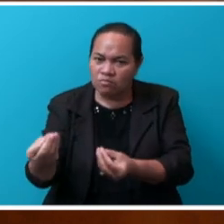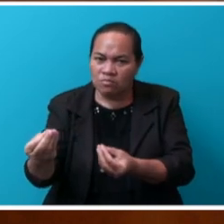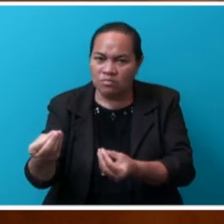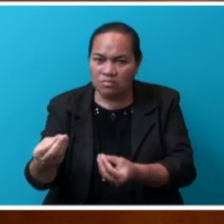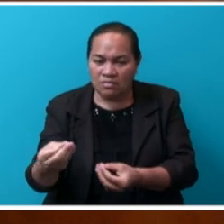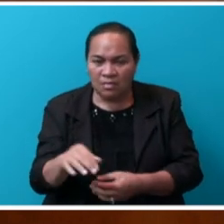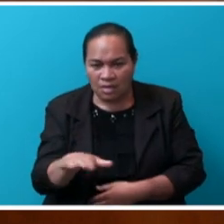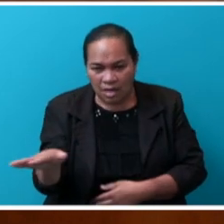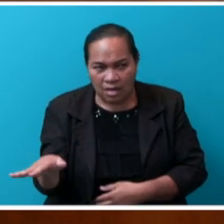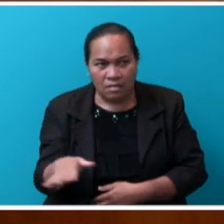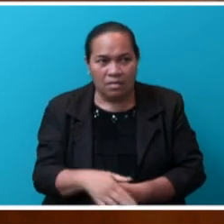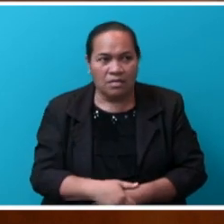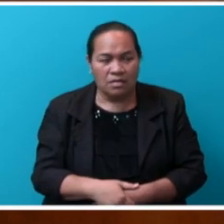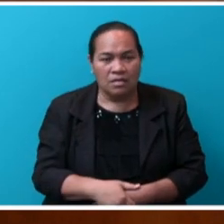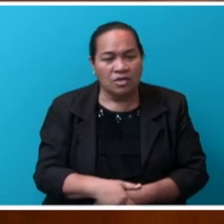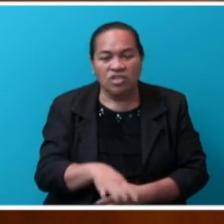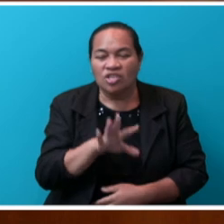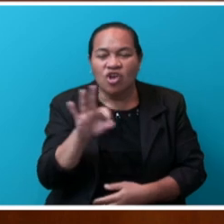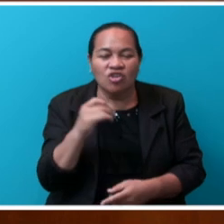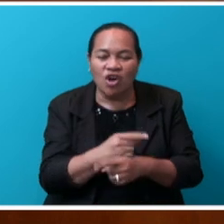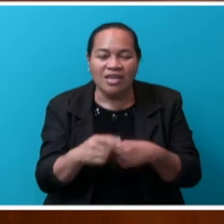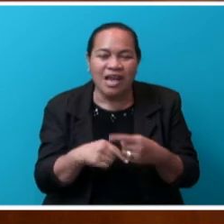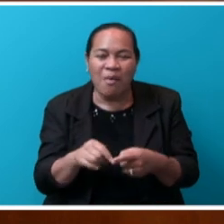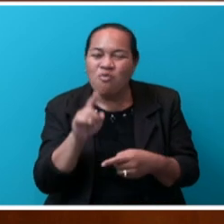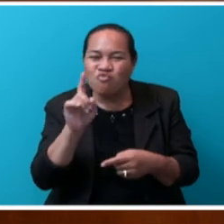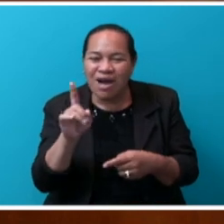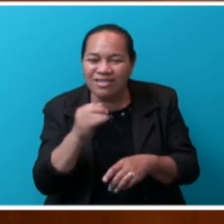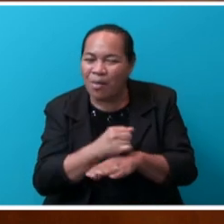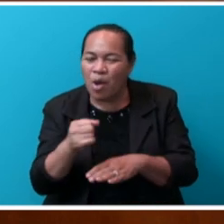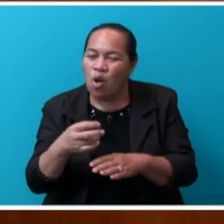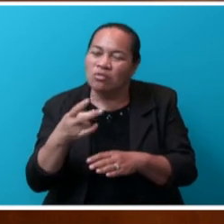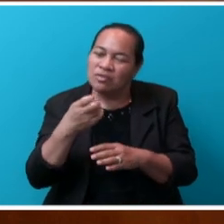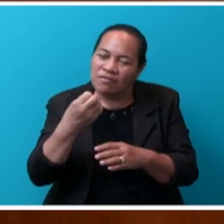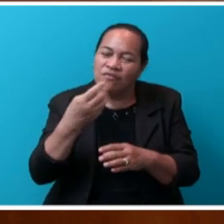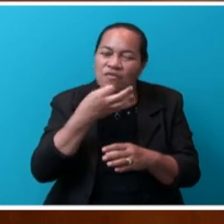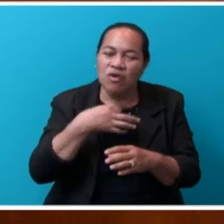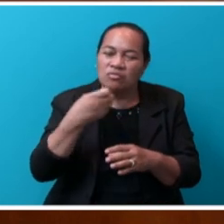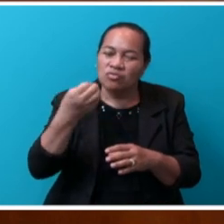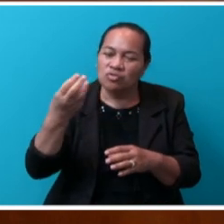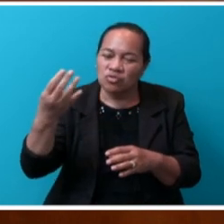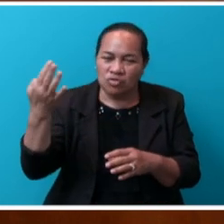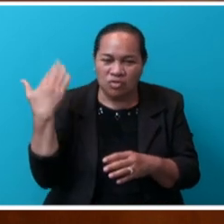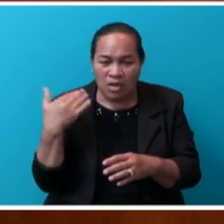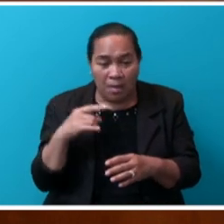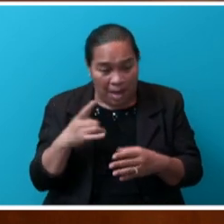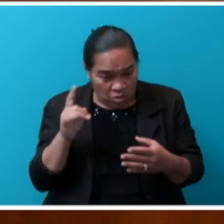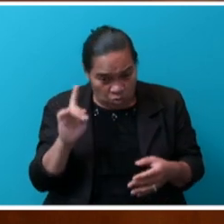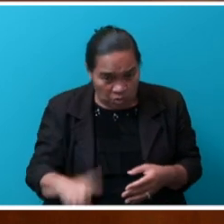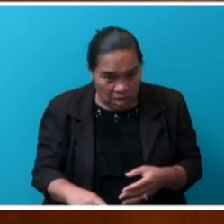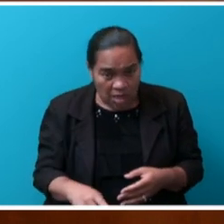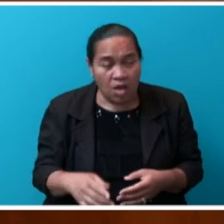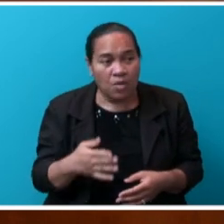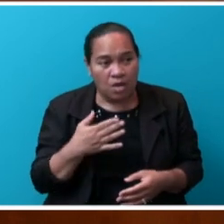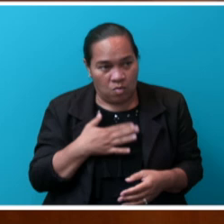It's a plural there, not one. But today, through this government's decisive action, including the reinstatement of the Great Council